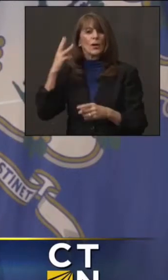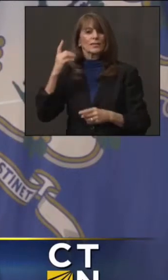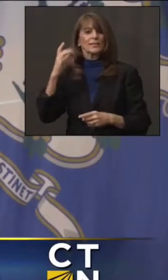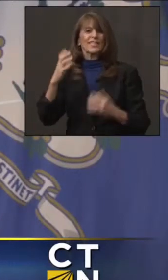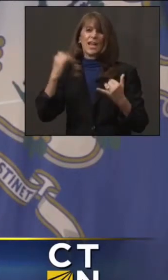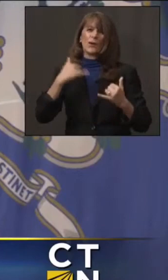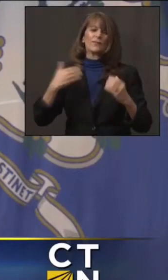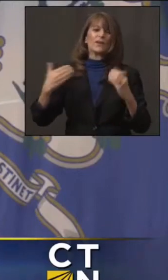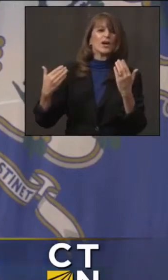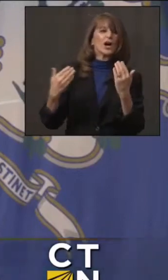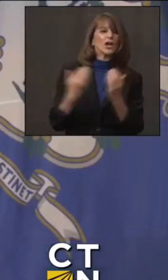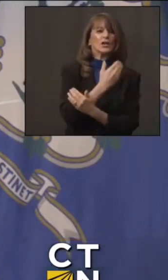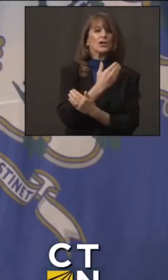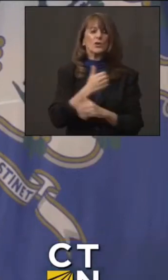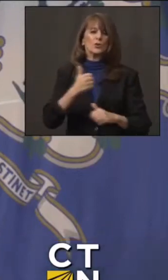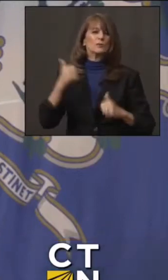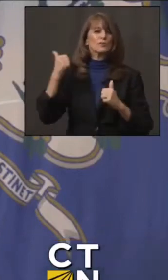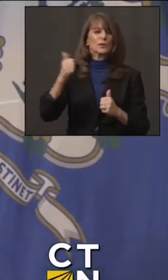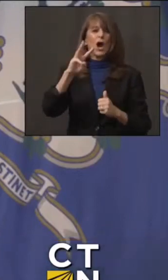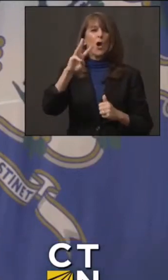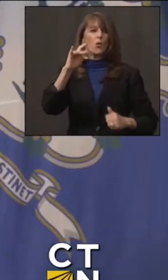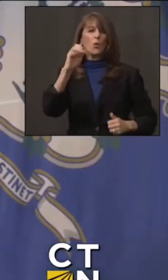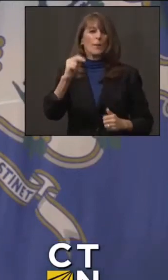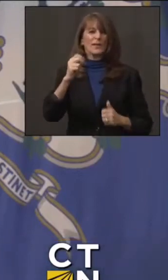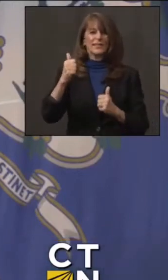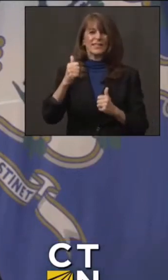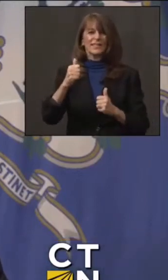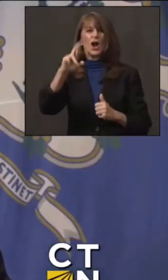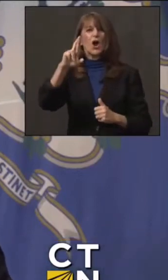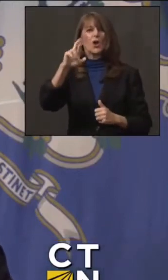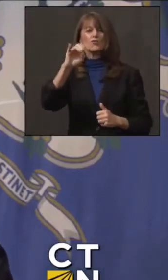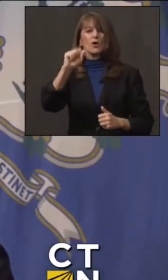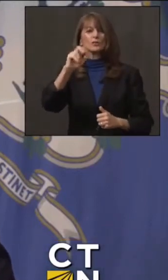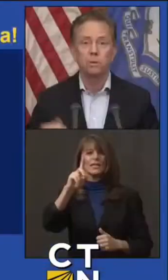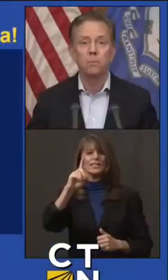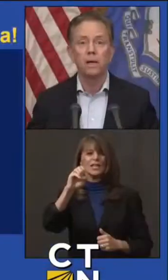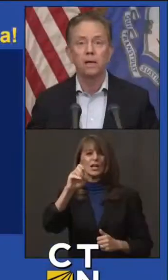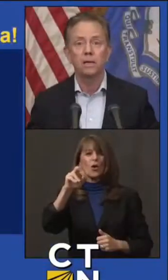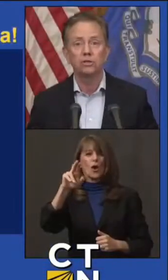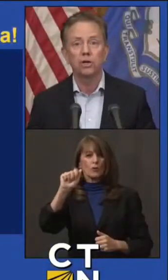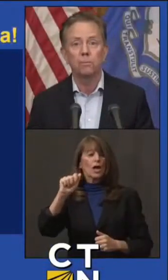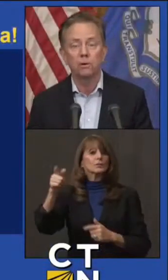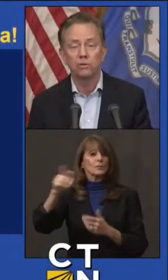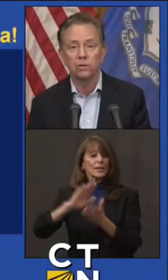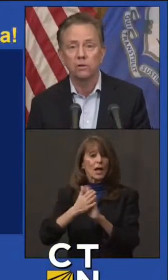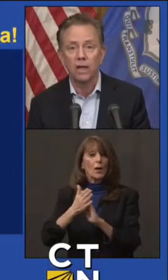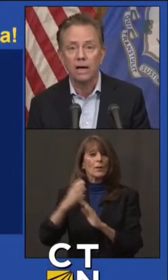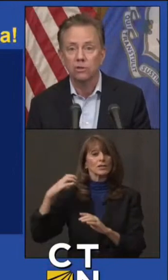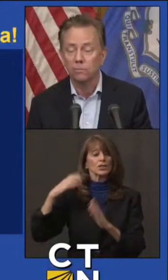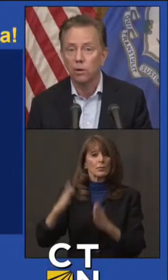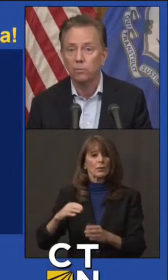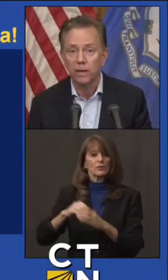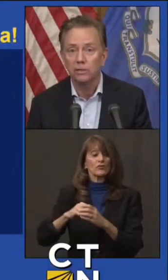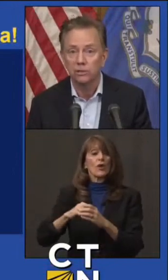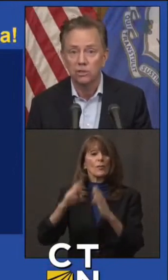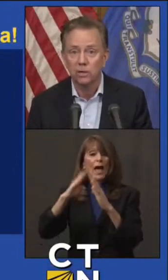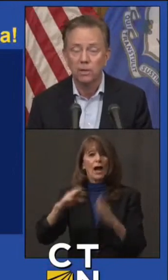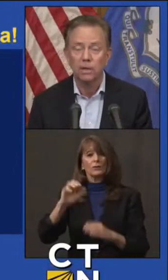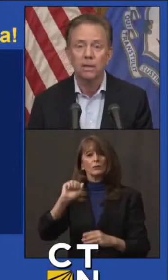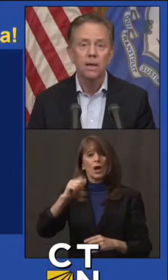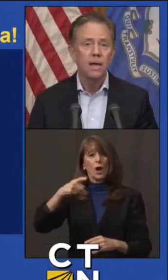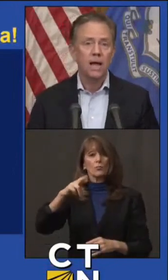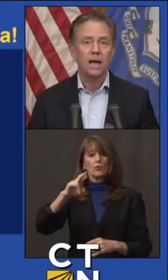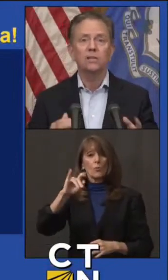new supercharged weapon, a supercharged Rosa DeLauro, who's just been made a chairperson of the House Appropriations